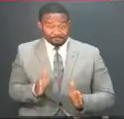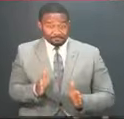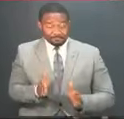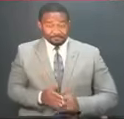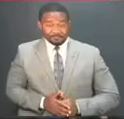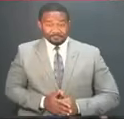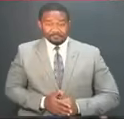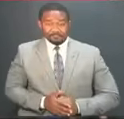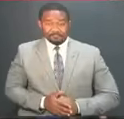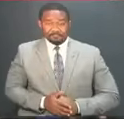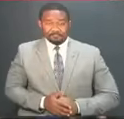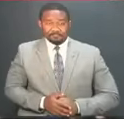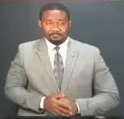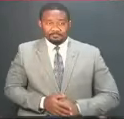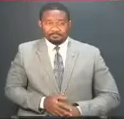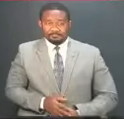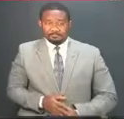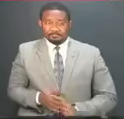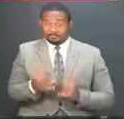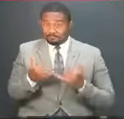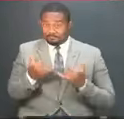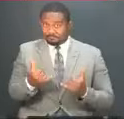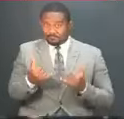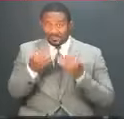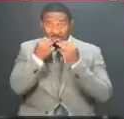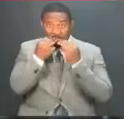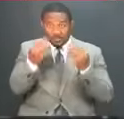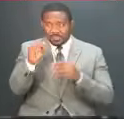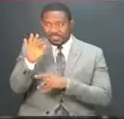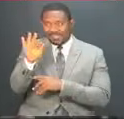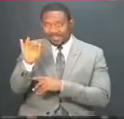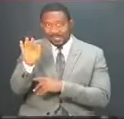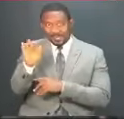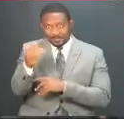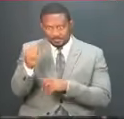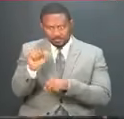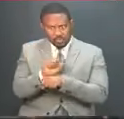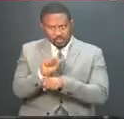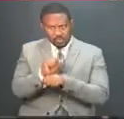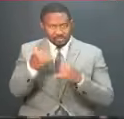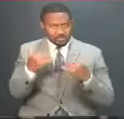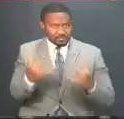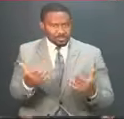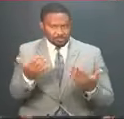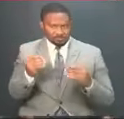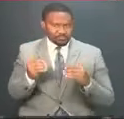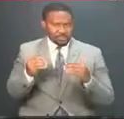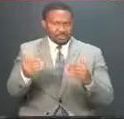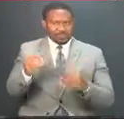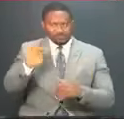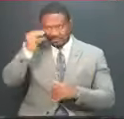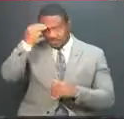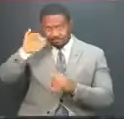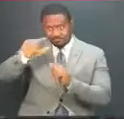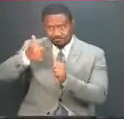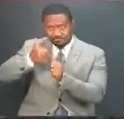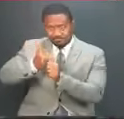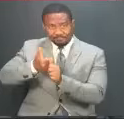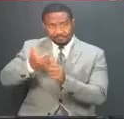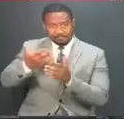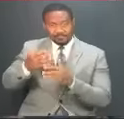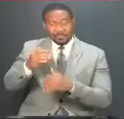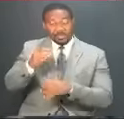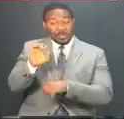we will take motion number 19. Motion number 19 will be moved by the Minister for